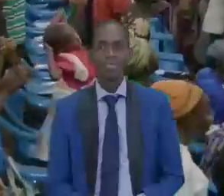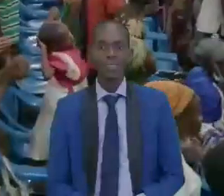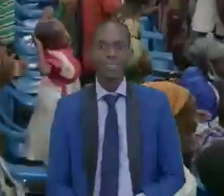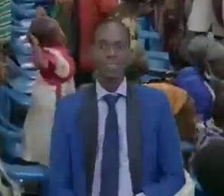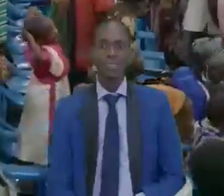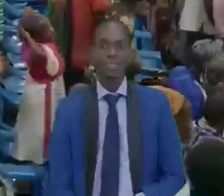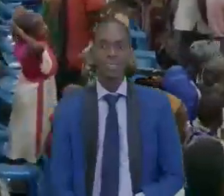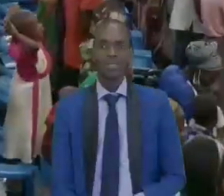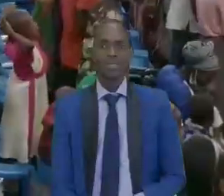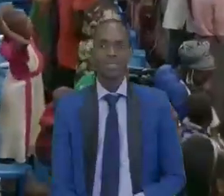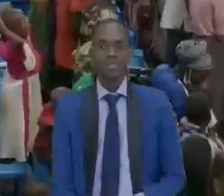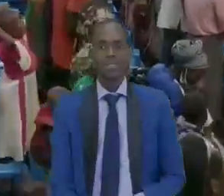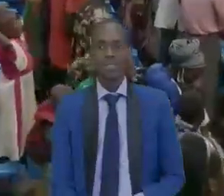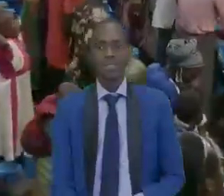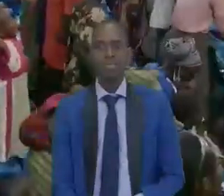Merci beaucoup.